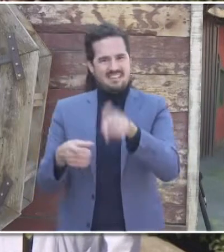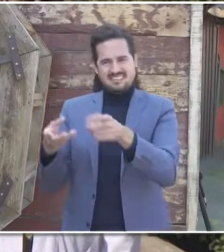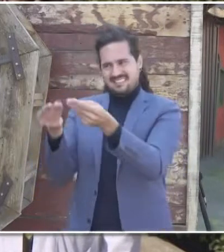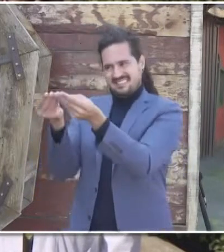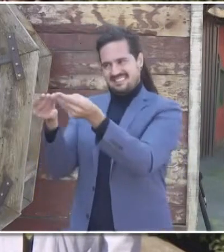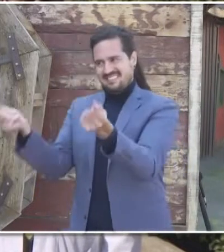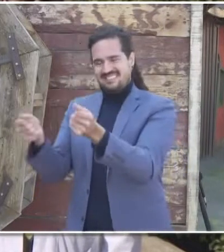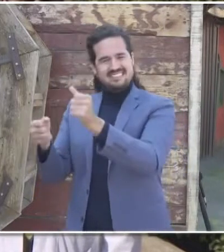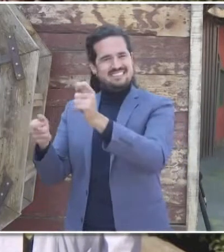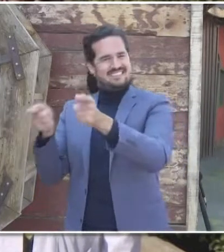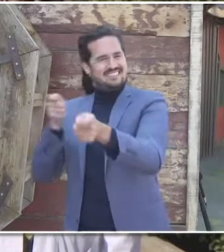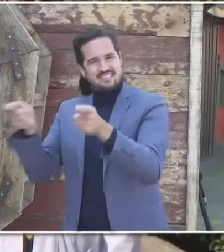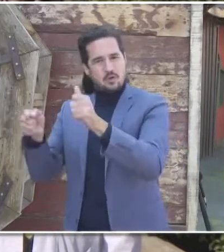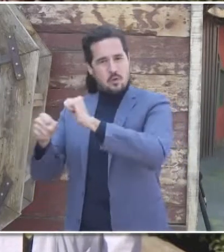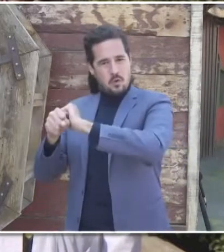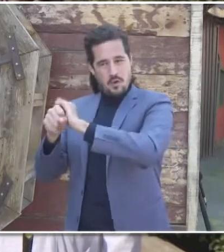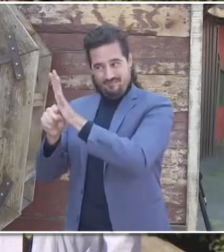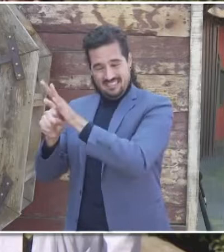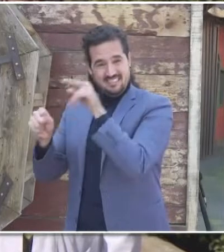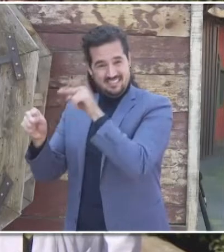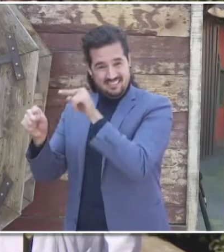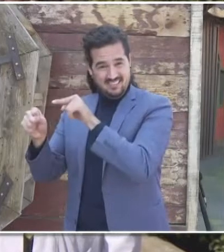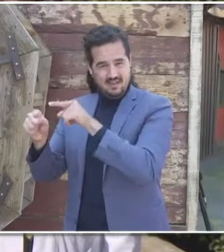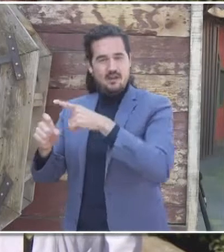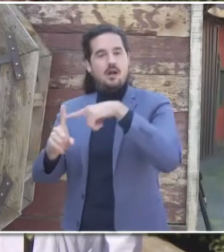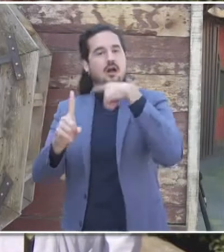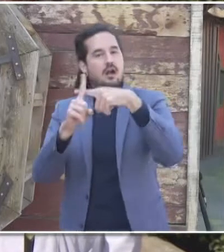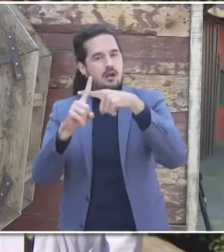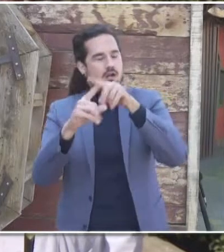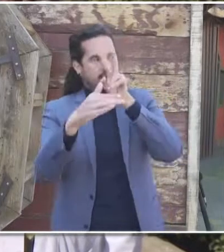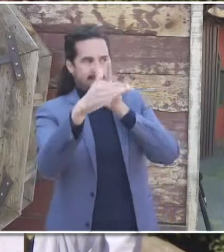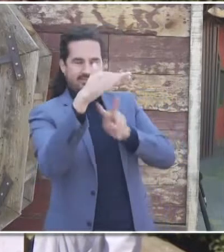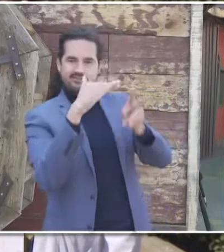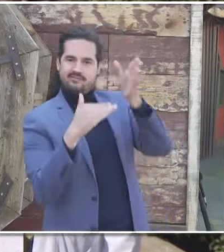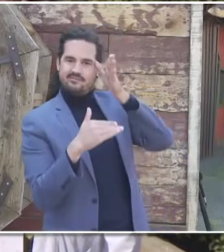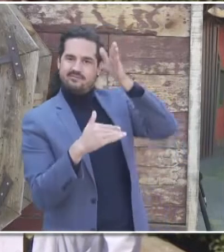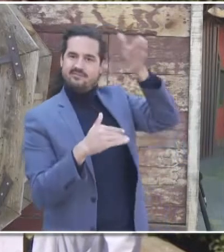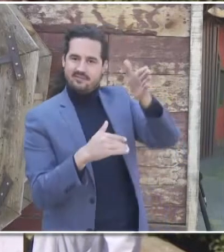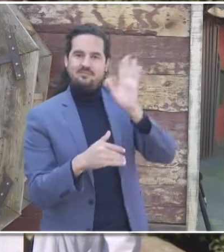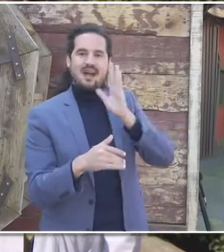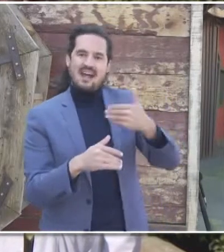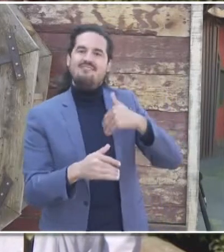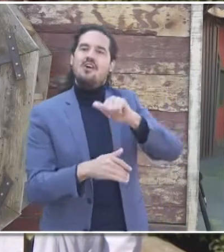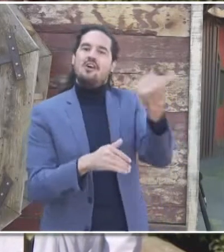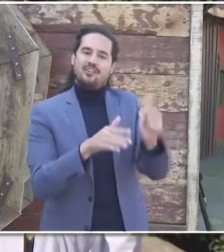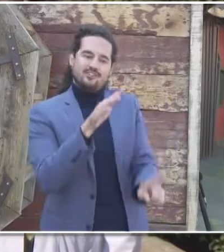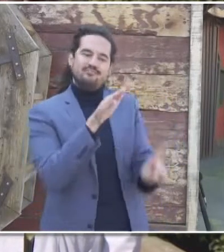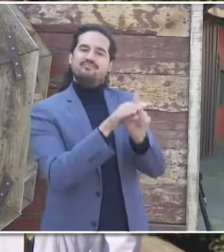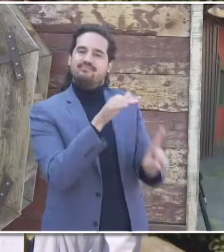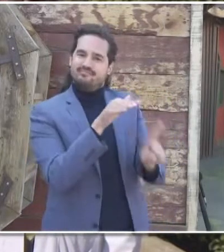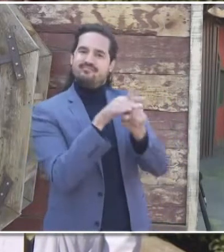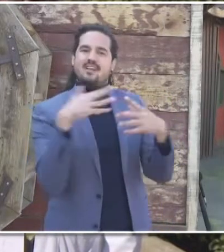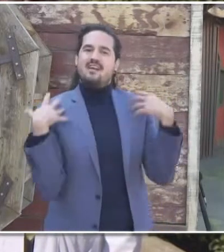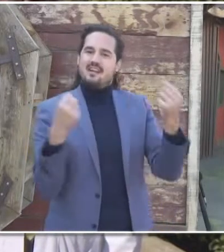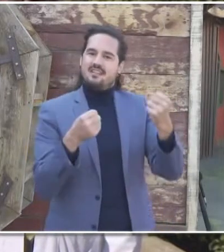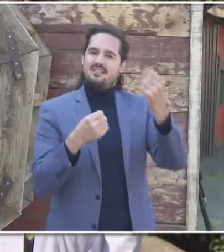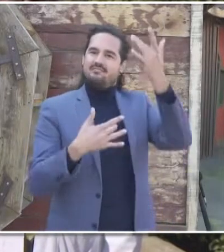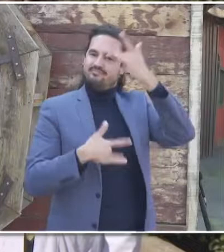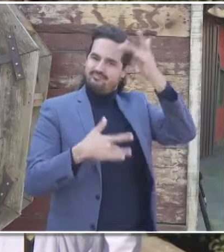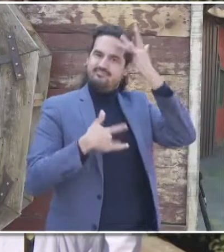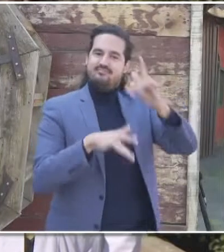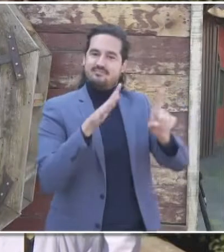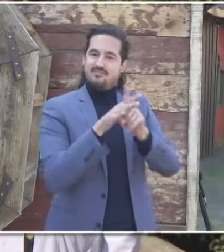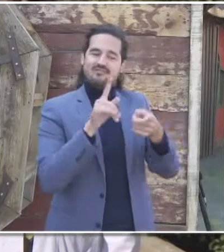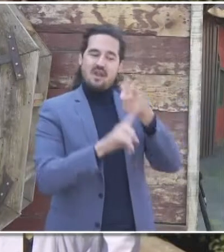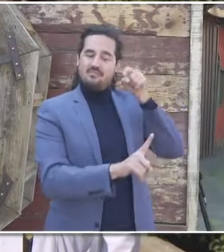the future are happening and occurring as we speak. And there's a lot of work for us to do, and unity is so important. As the